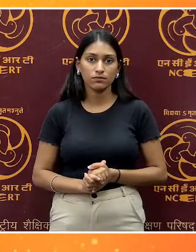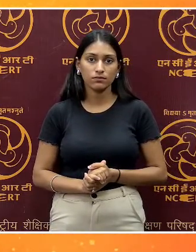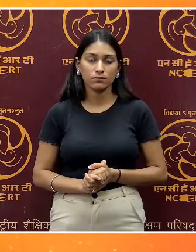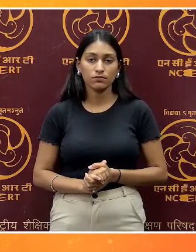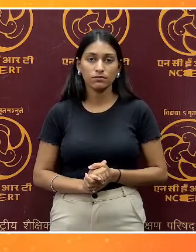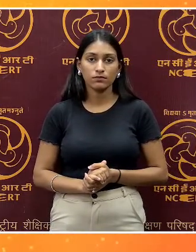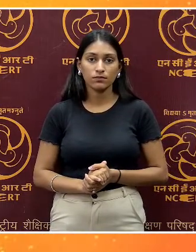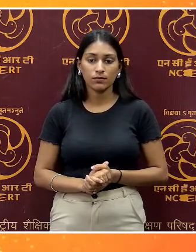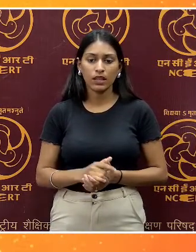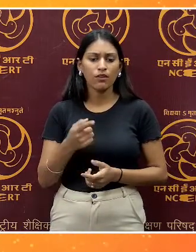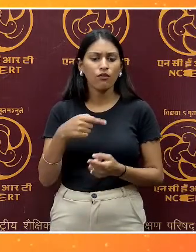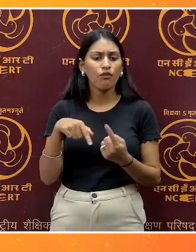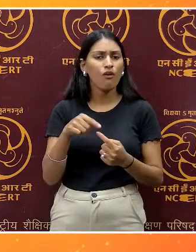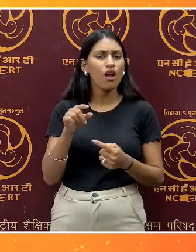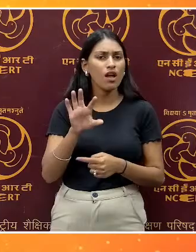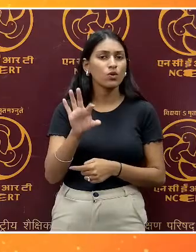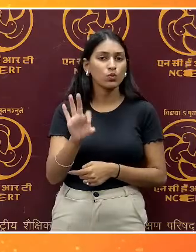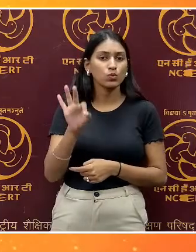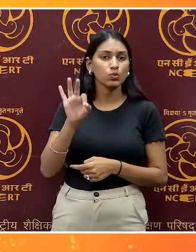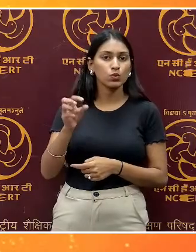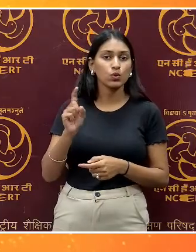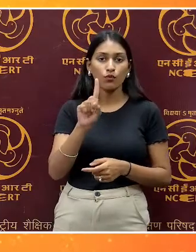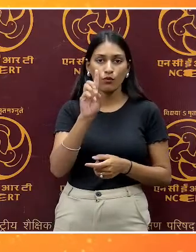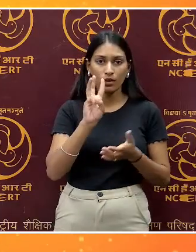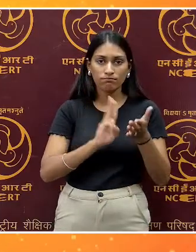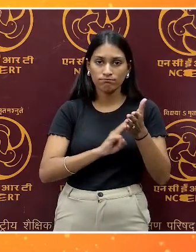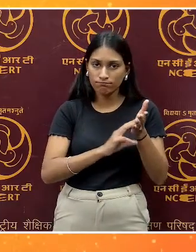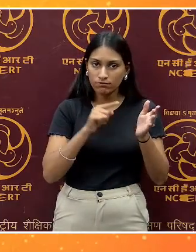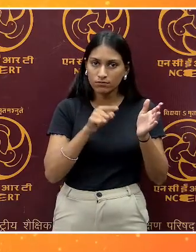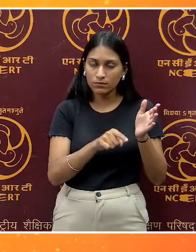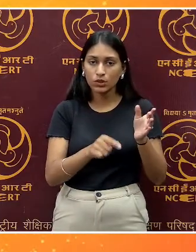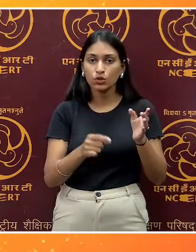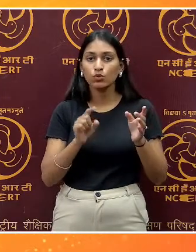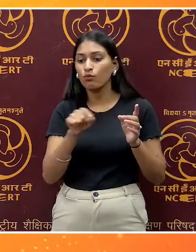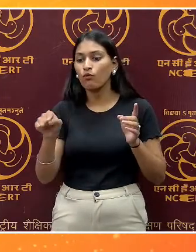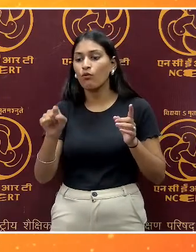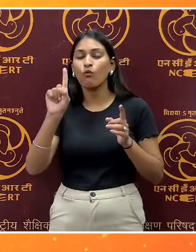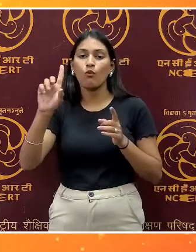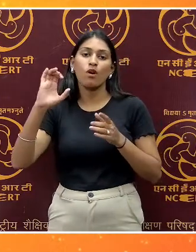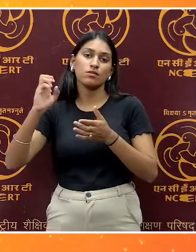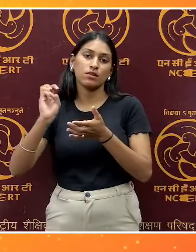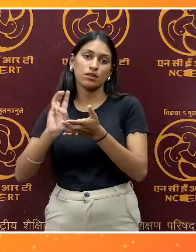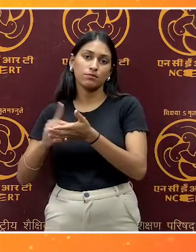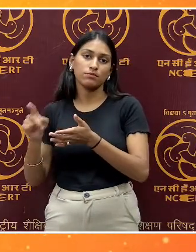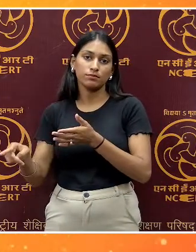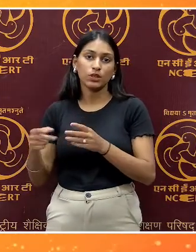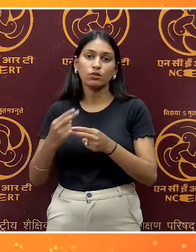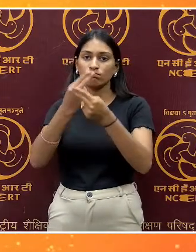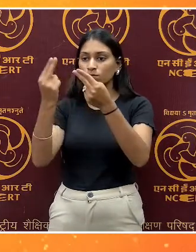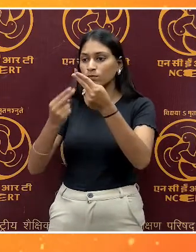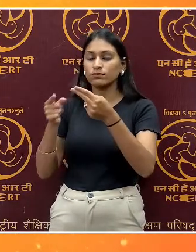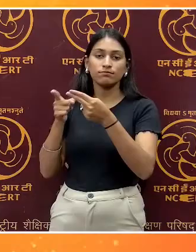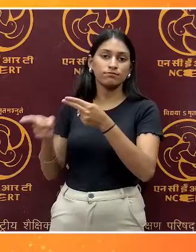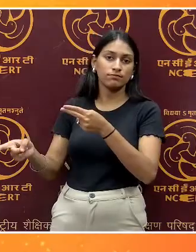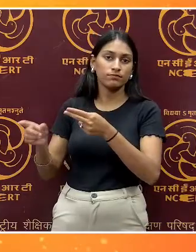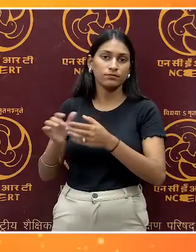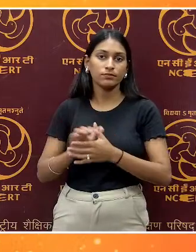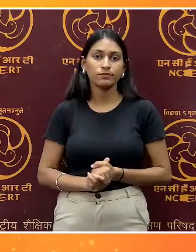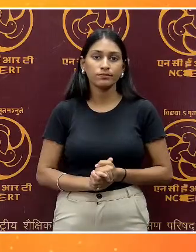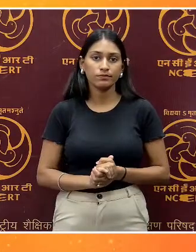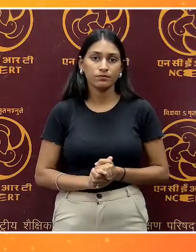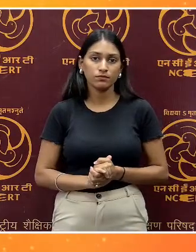We choose 1 meter represented by 1 centimeter, draw the diagram. You have